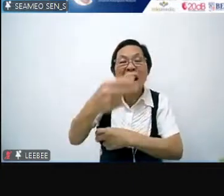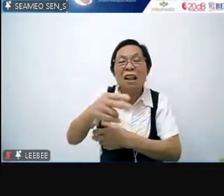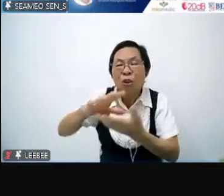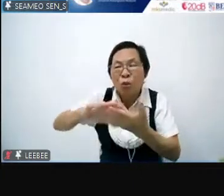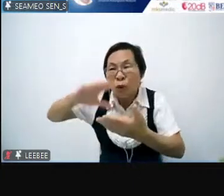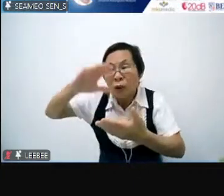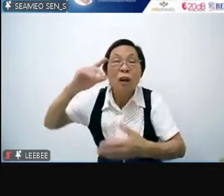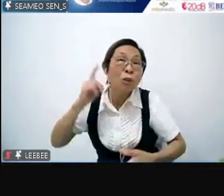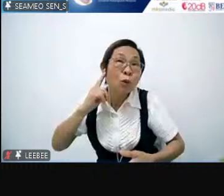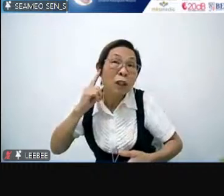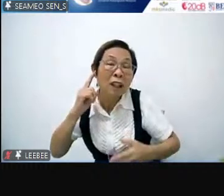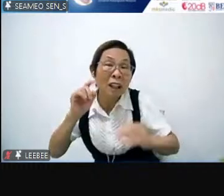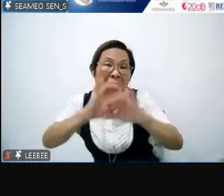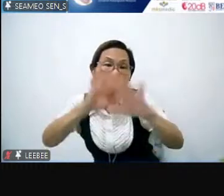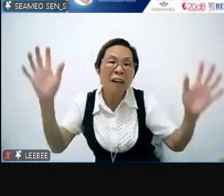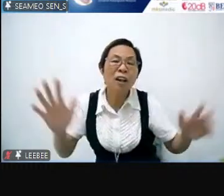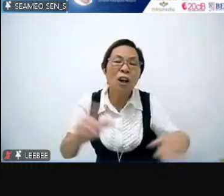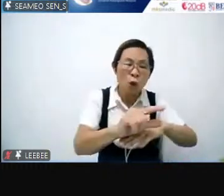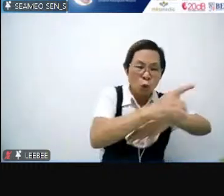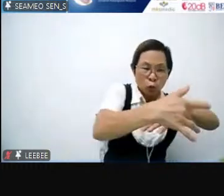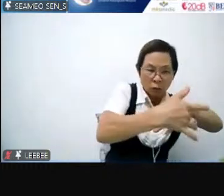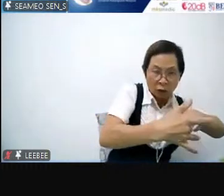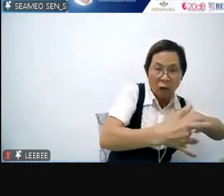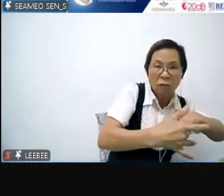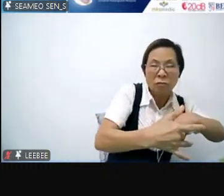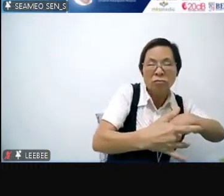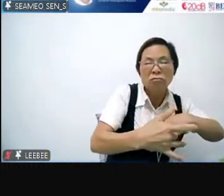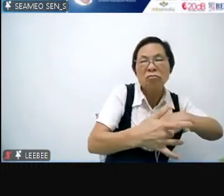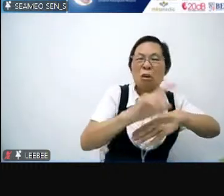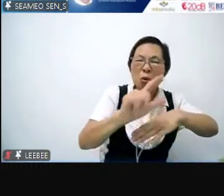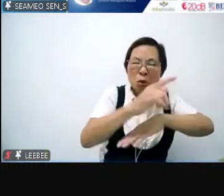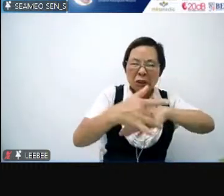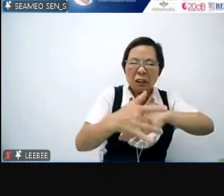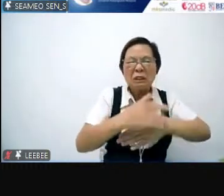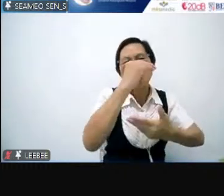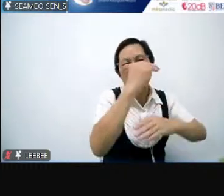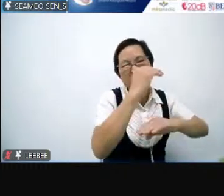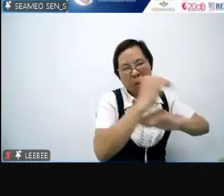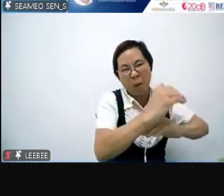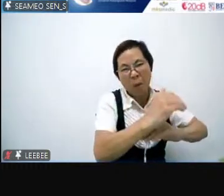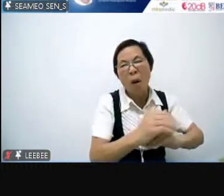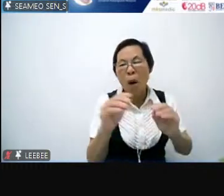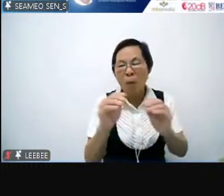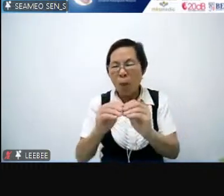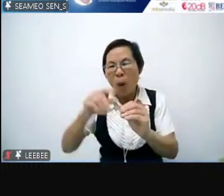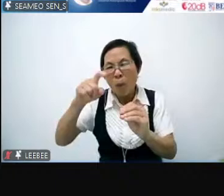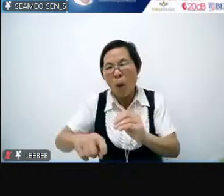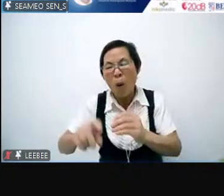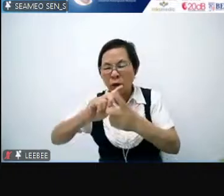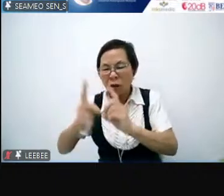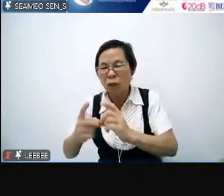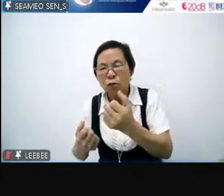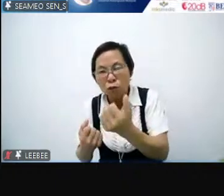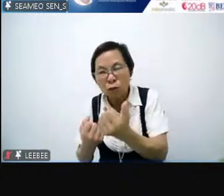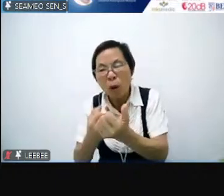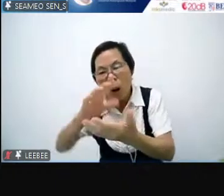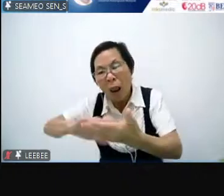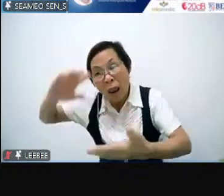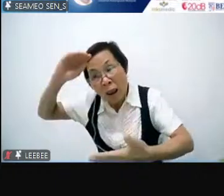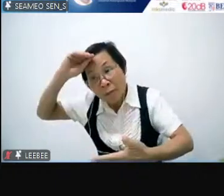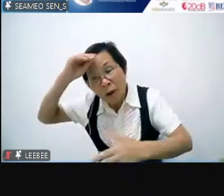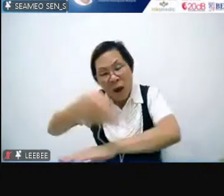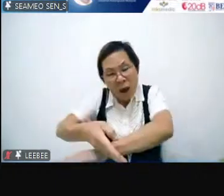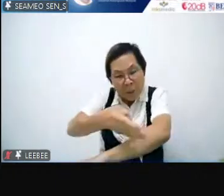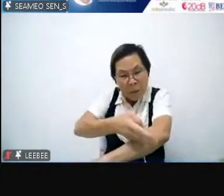of technology in teaching is still limited, showing the need for more digital tools to support learning. Improving